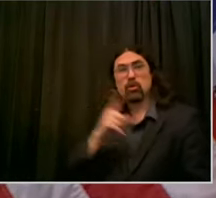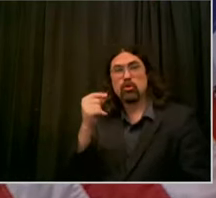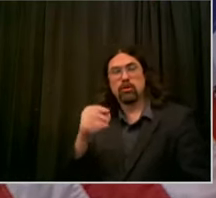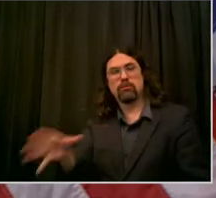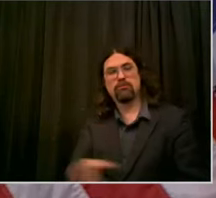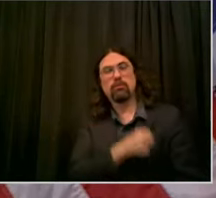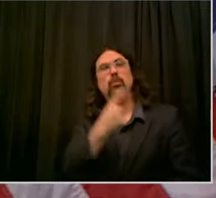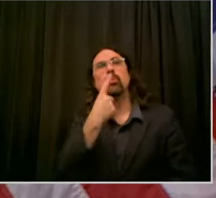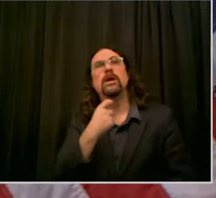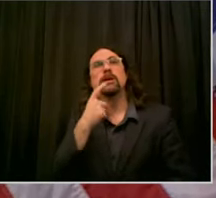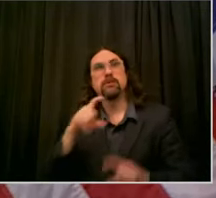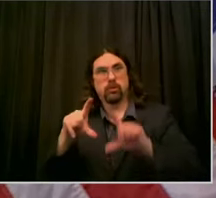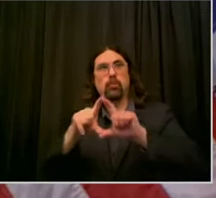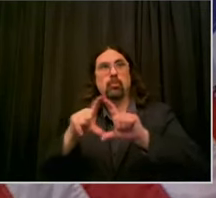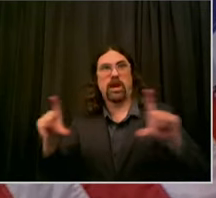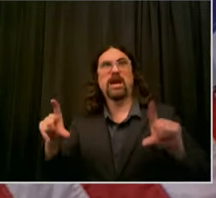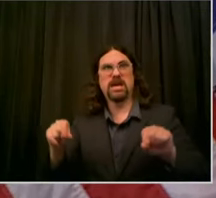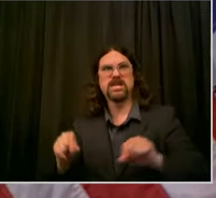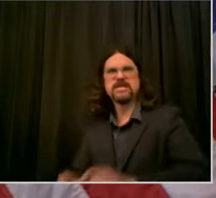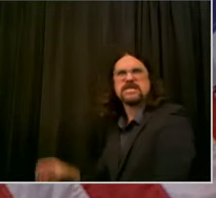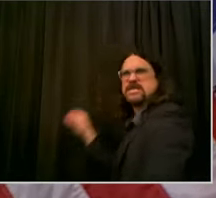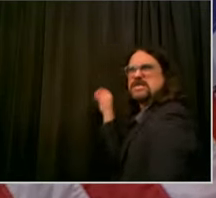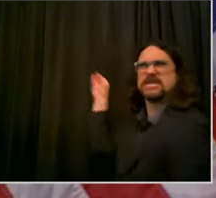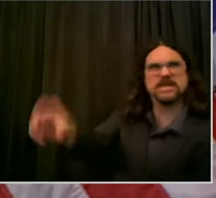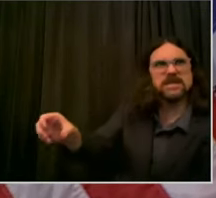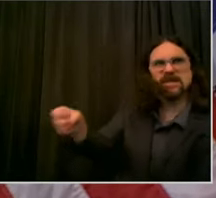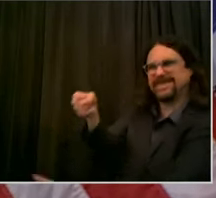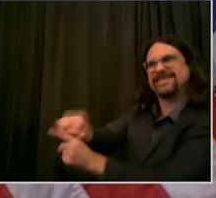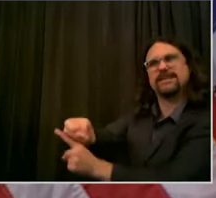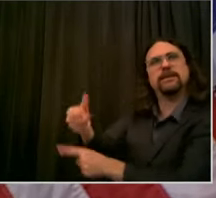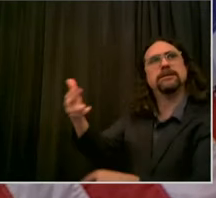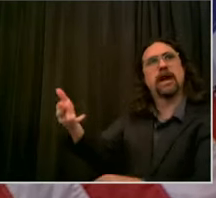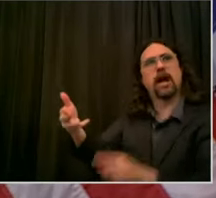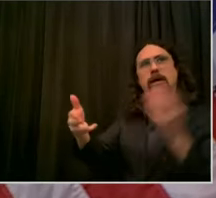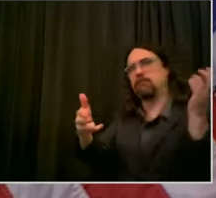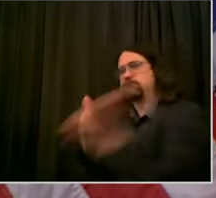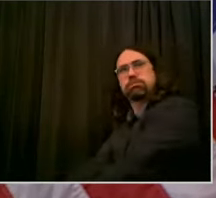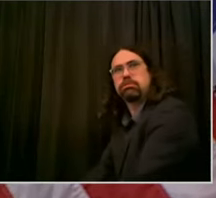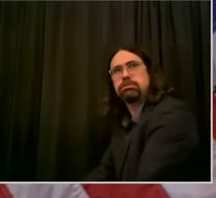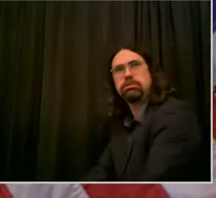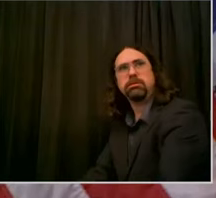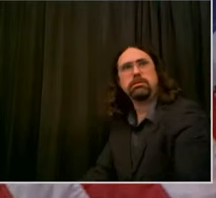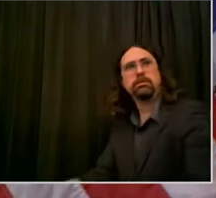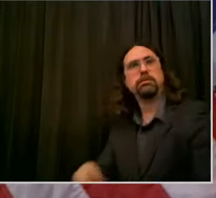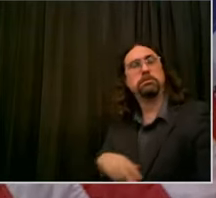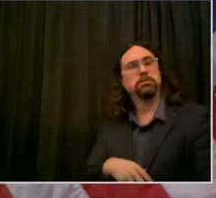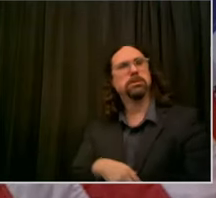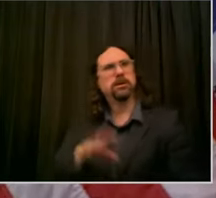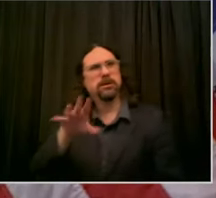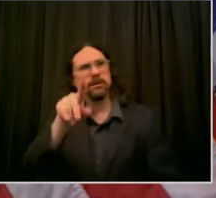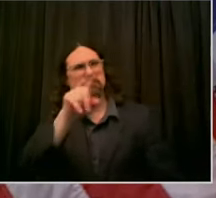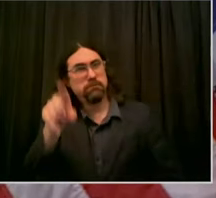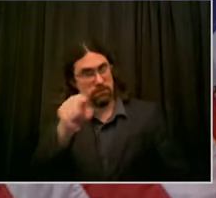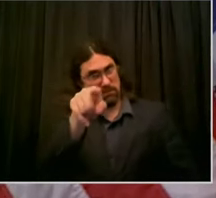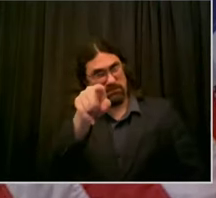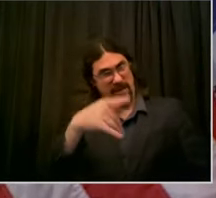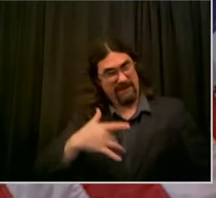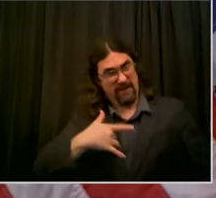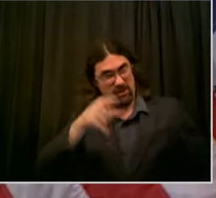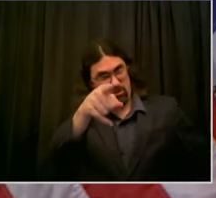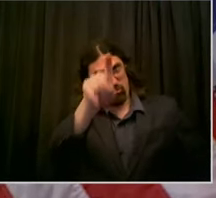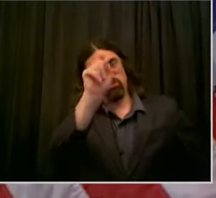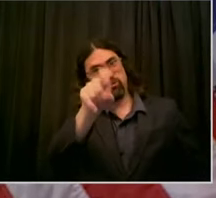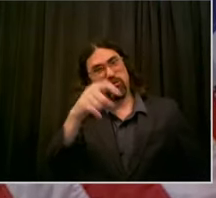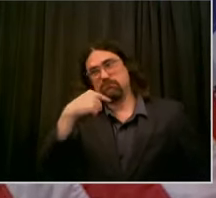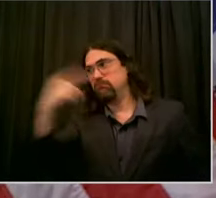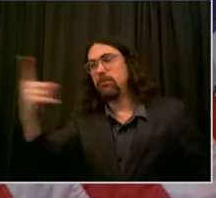I believe there's always complexities to these situations. The commissioner and I have talked about it. He's seen more video now. I know we're going to